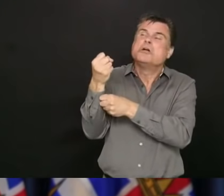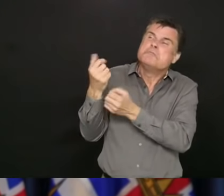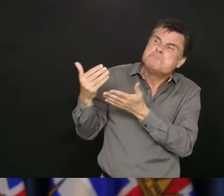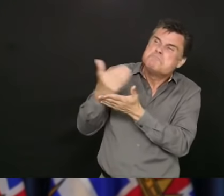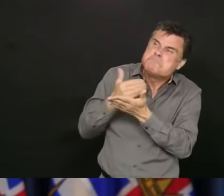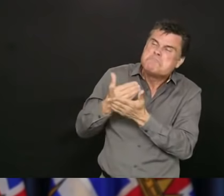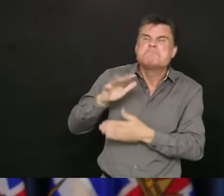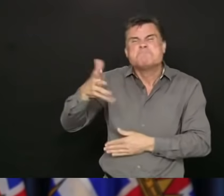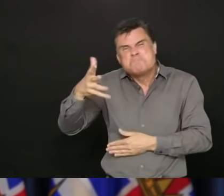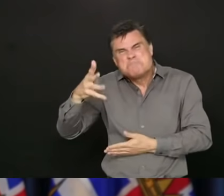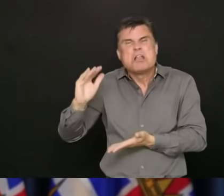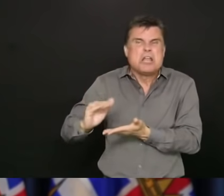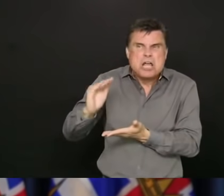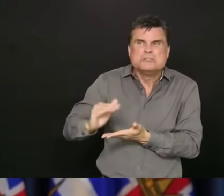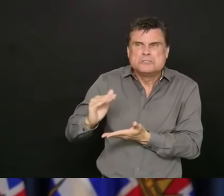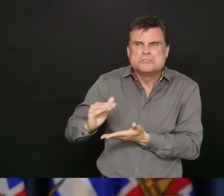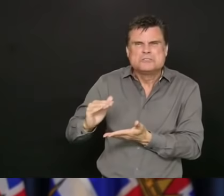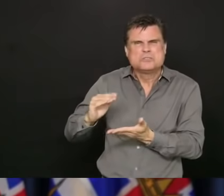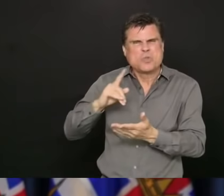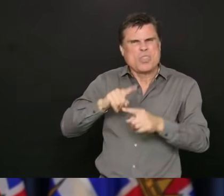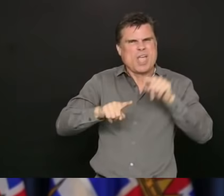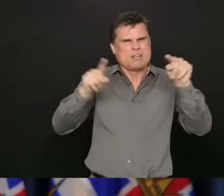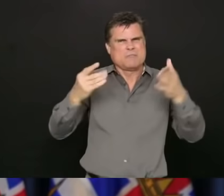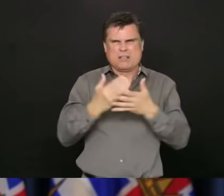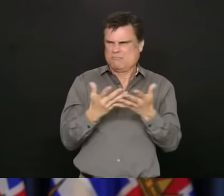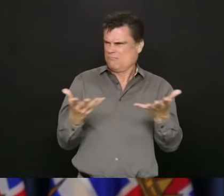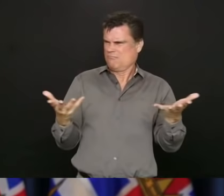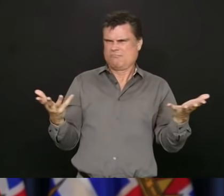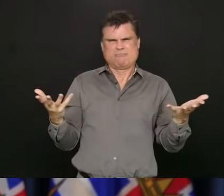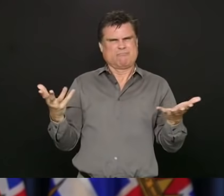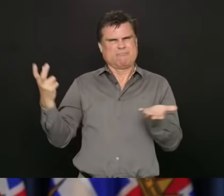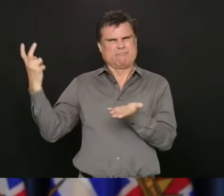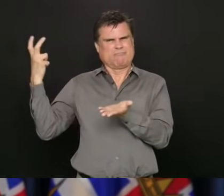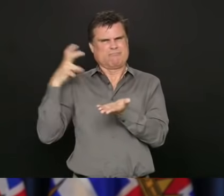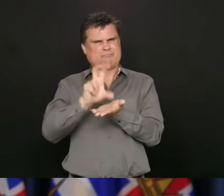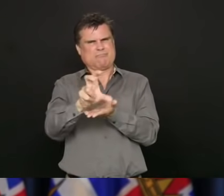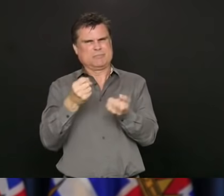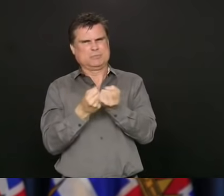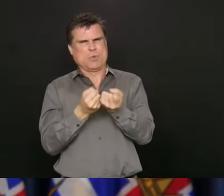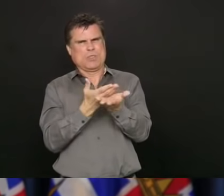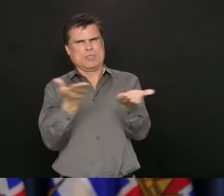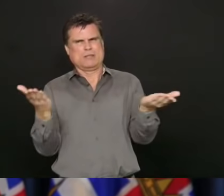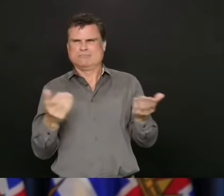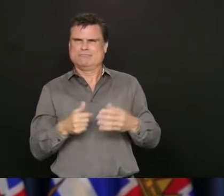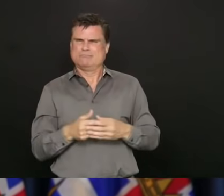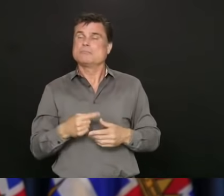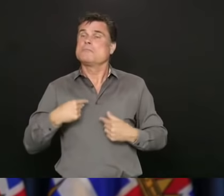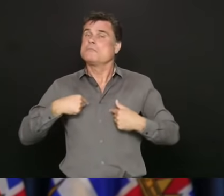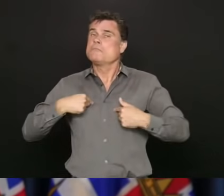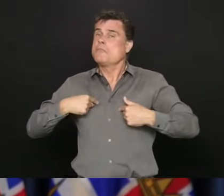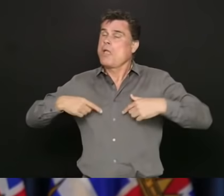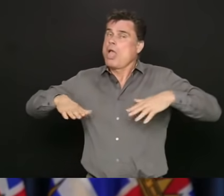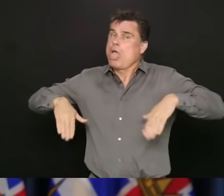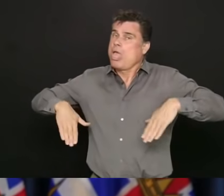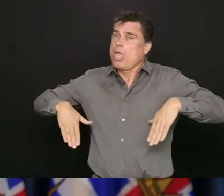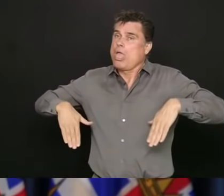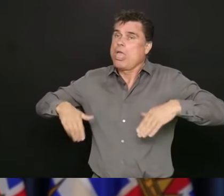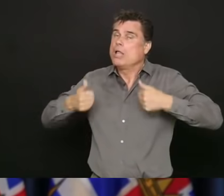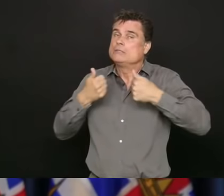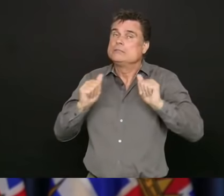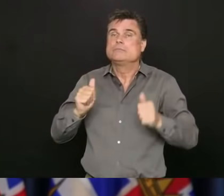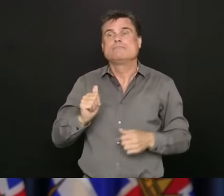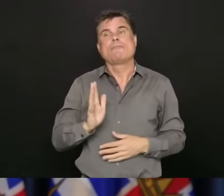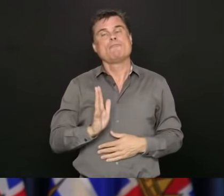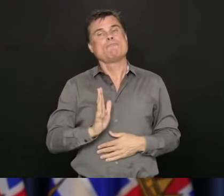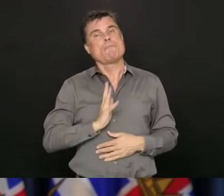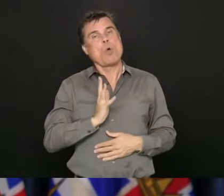adversely, and we need to talk about that. But I've not seen any formal proposals, Keith, come by my desk yet. I know there are discussions underway.